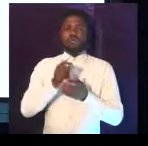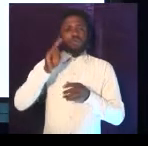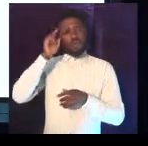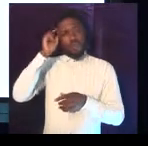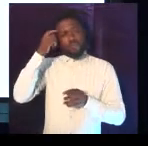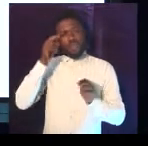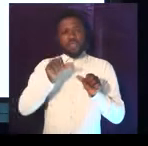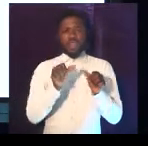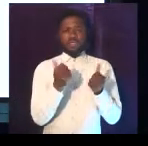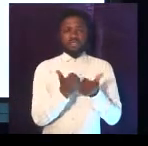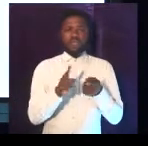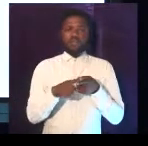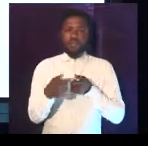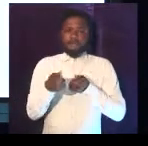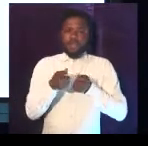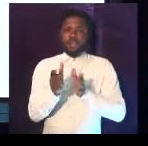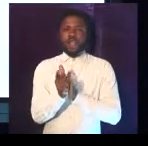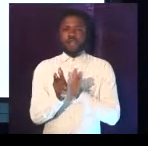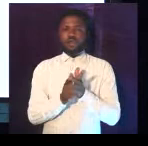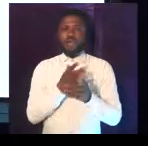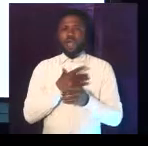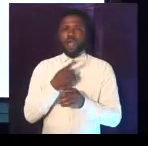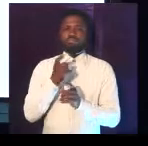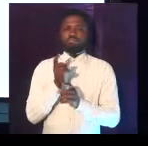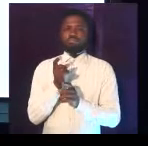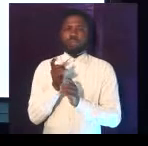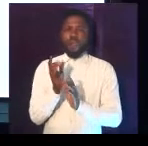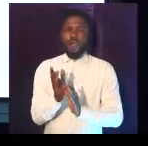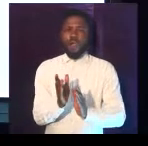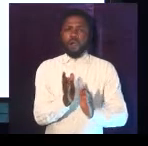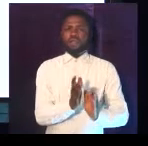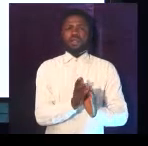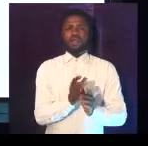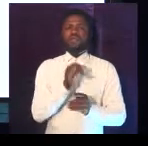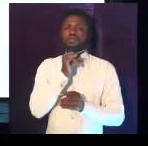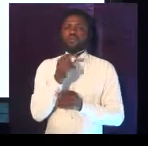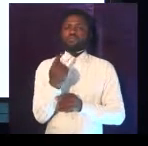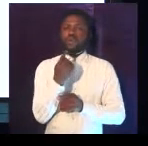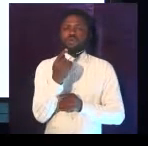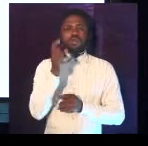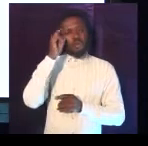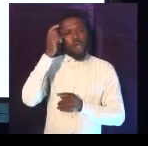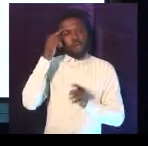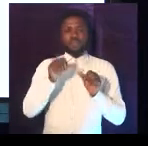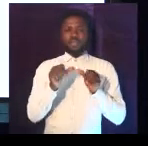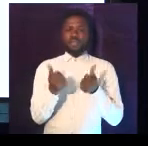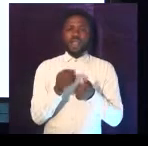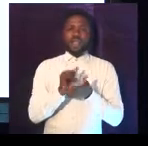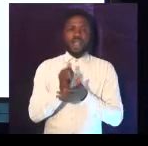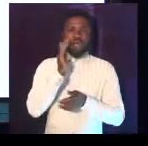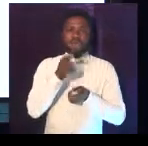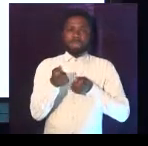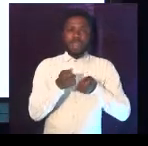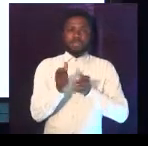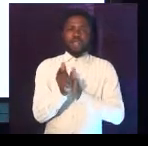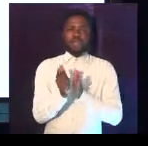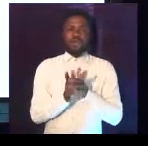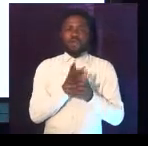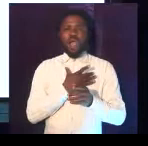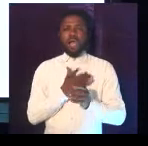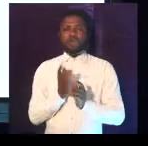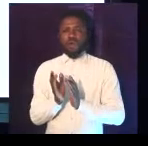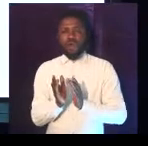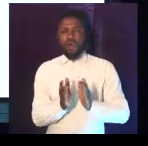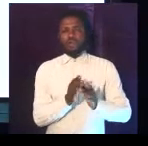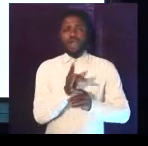Next is help government agencies to maintain law and order. It's not only government agencies that will maintain law and